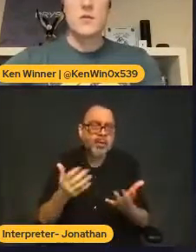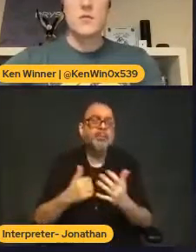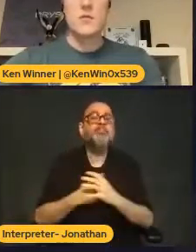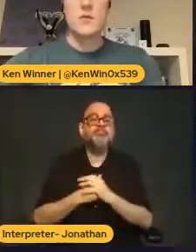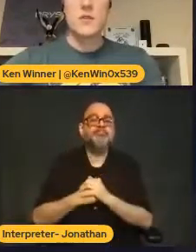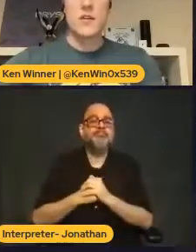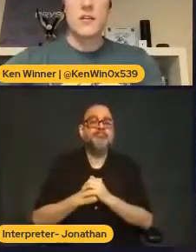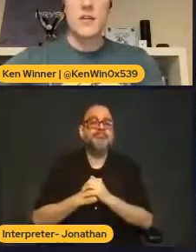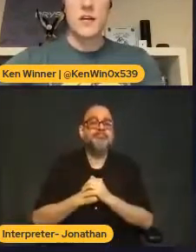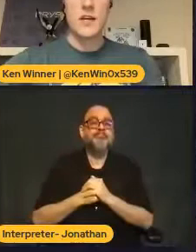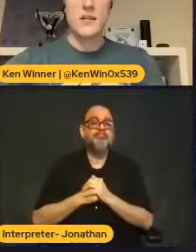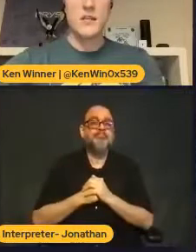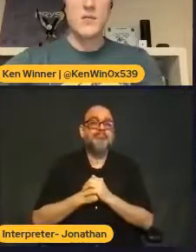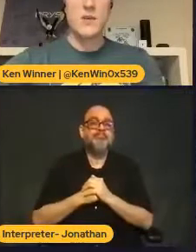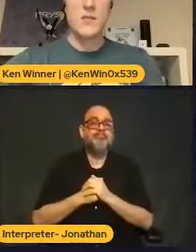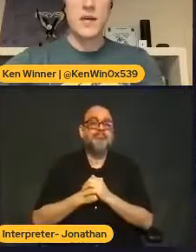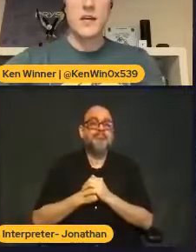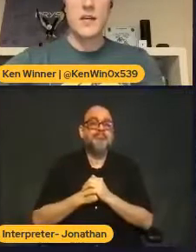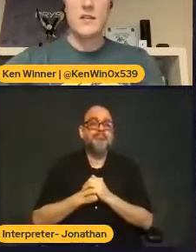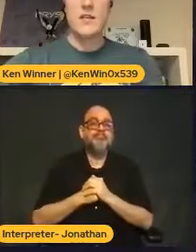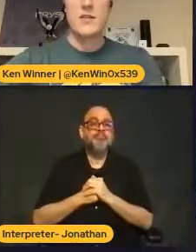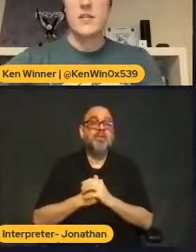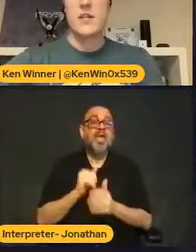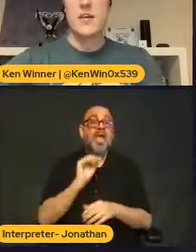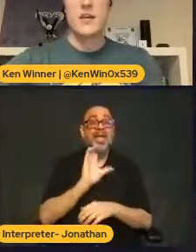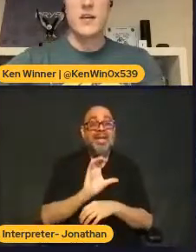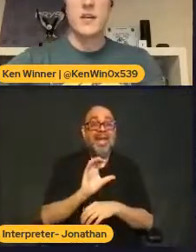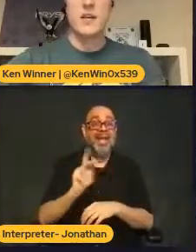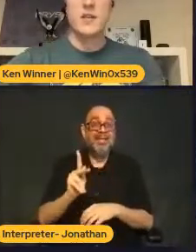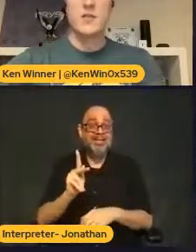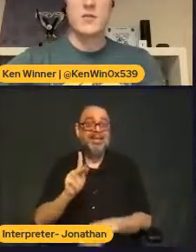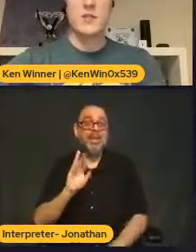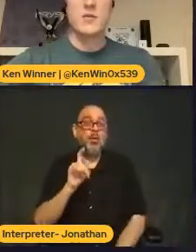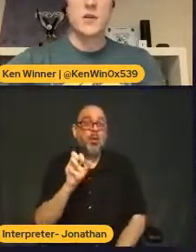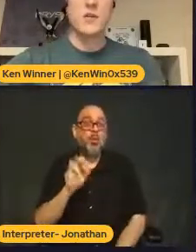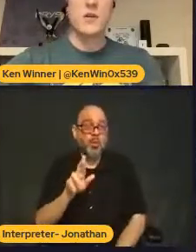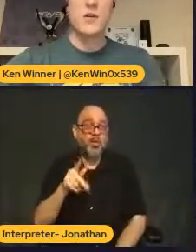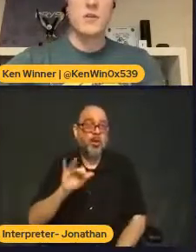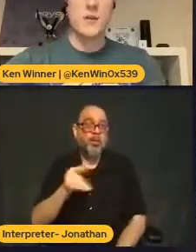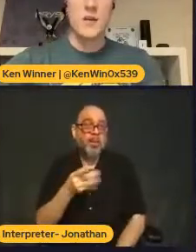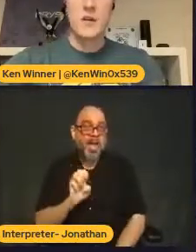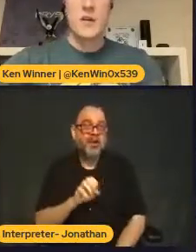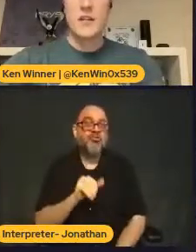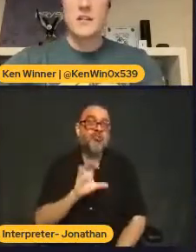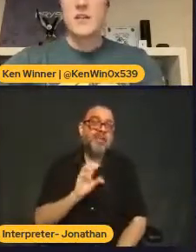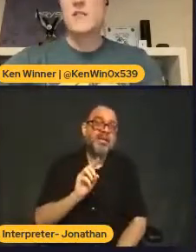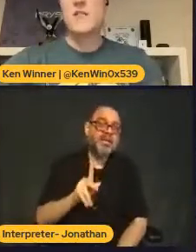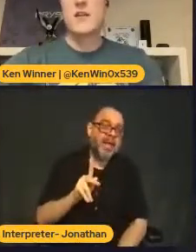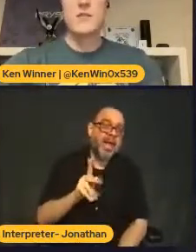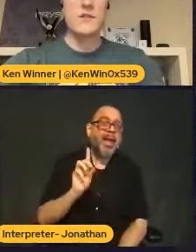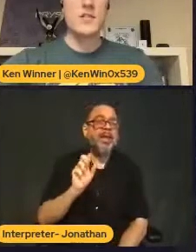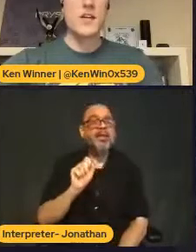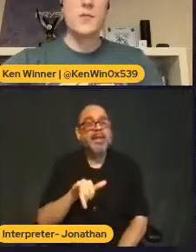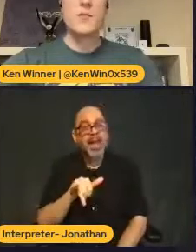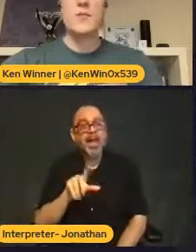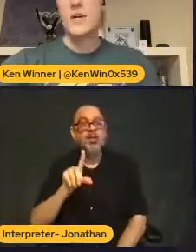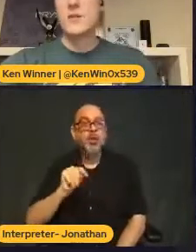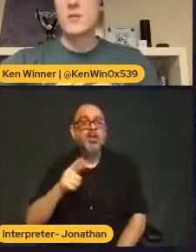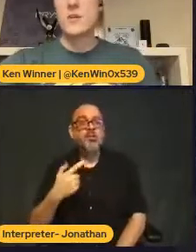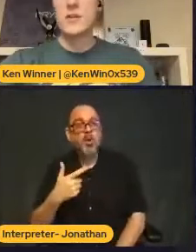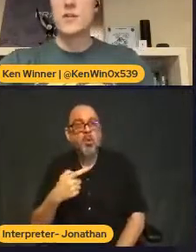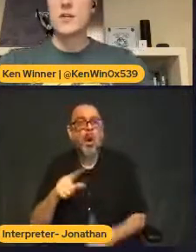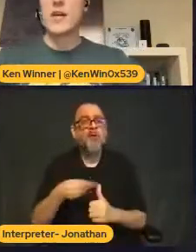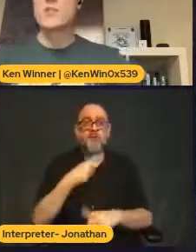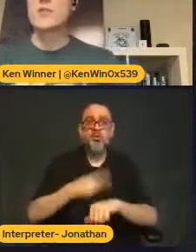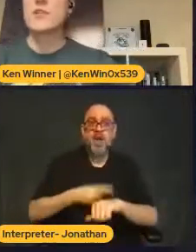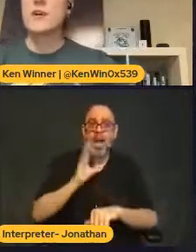So we'll hit that KC Winner package, CDK Day-2021. And this is going to fail the first time, but I